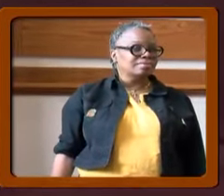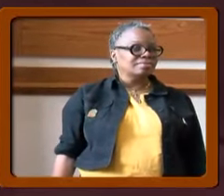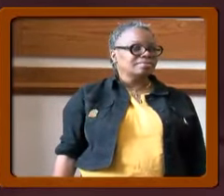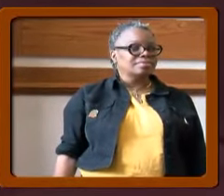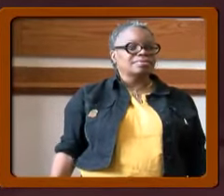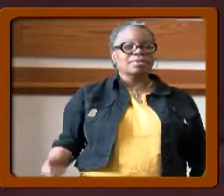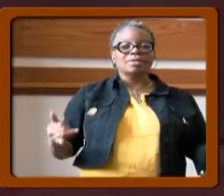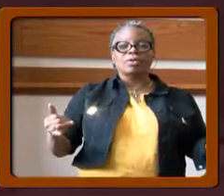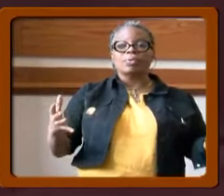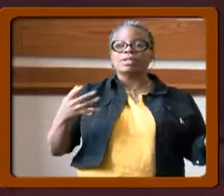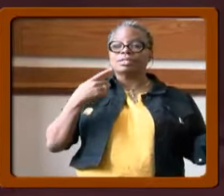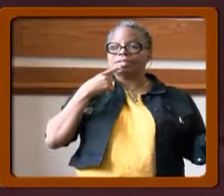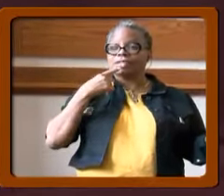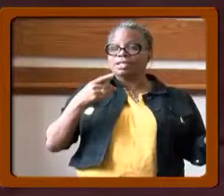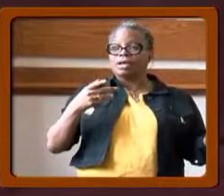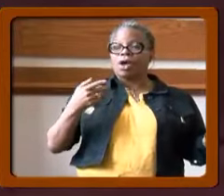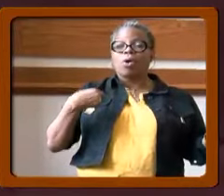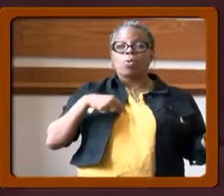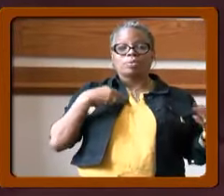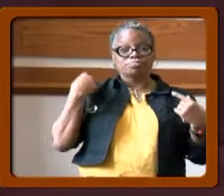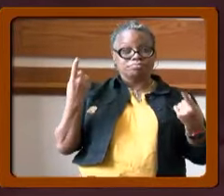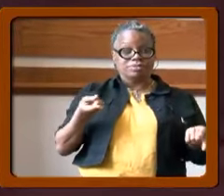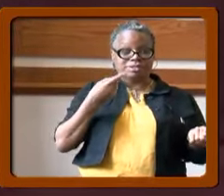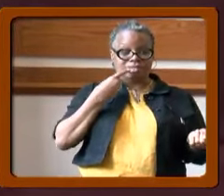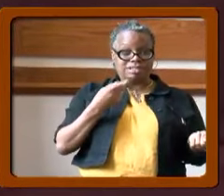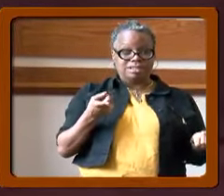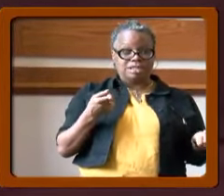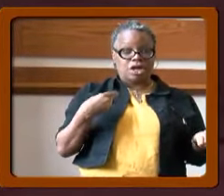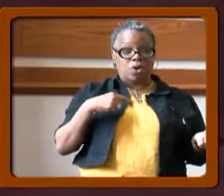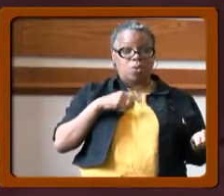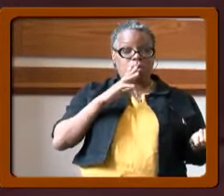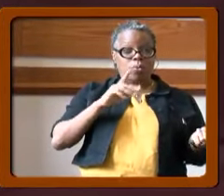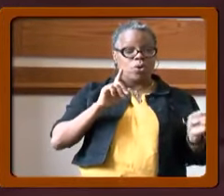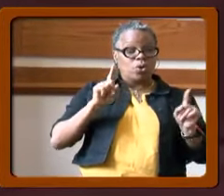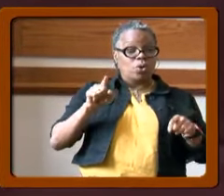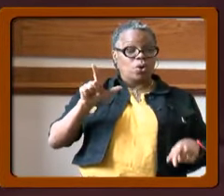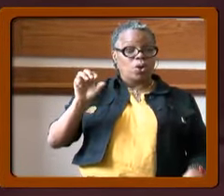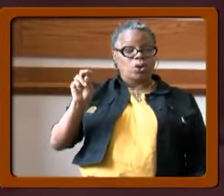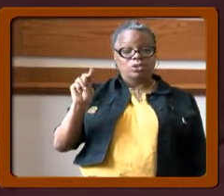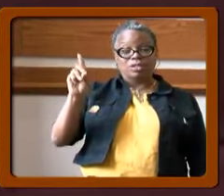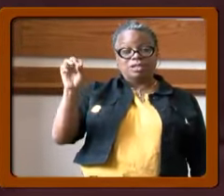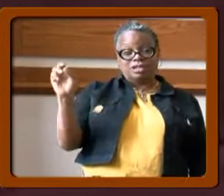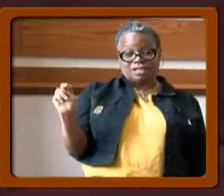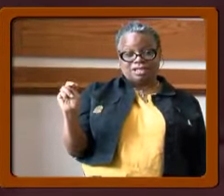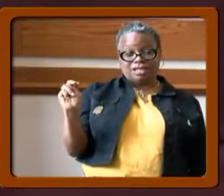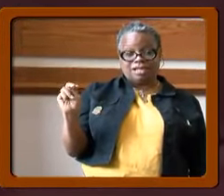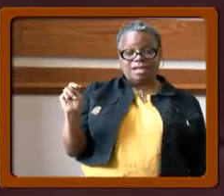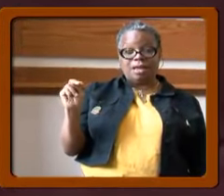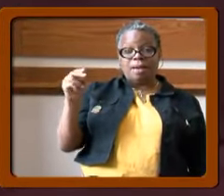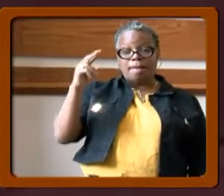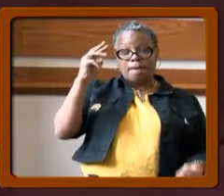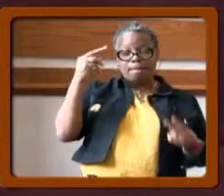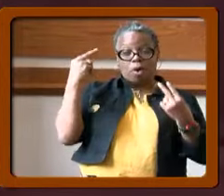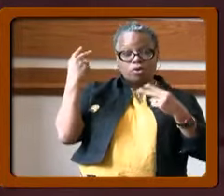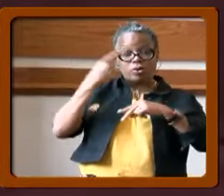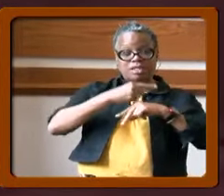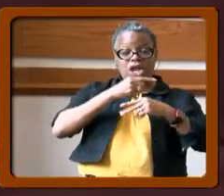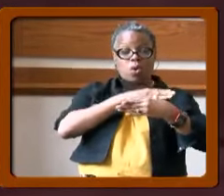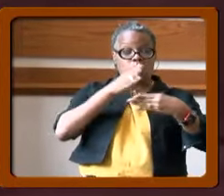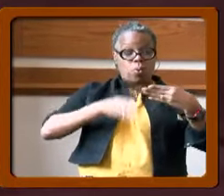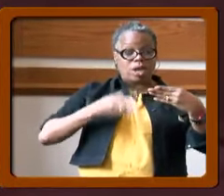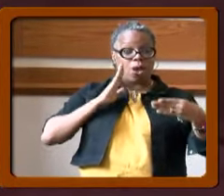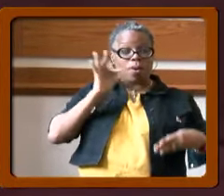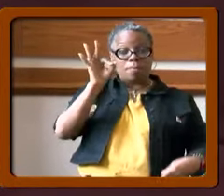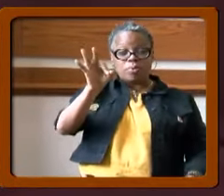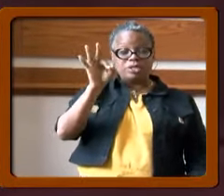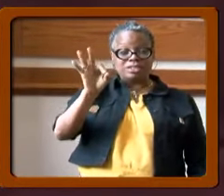Let me quickly say, as we've been saying, we're going to London Memorial Day weekend. I am